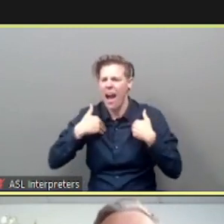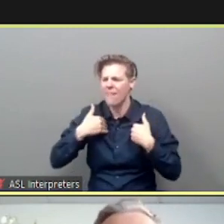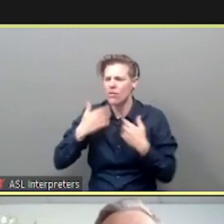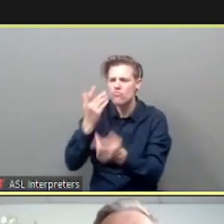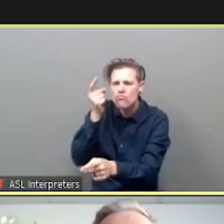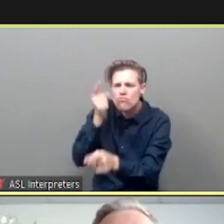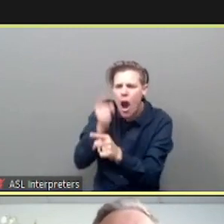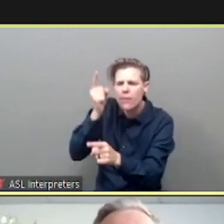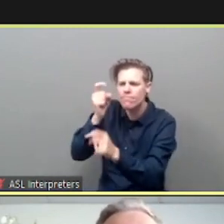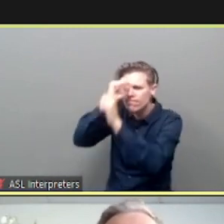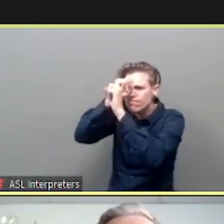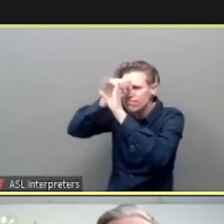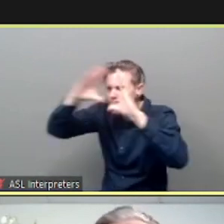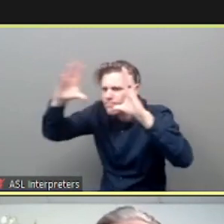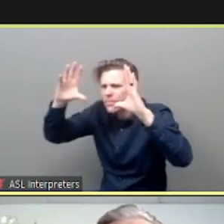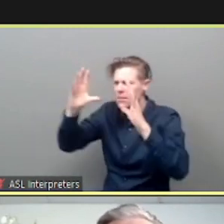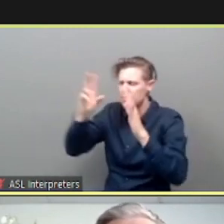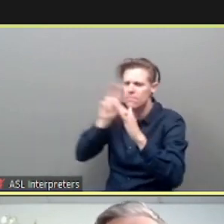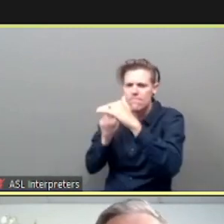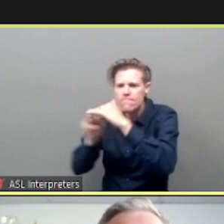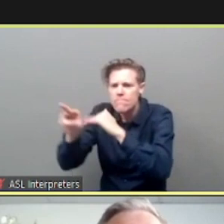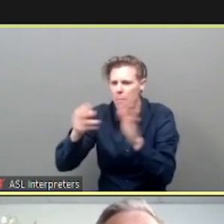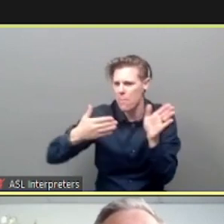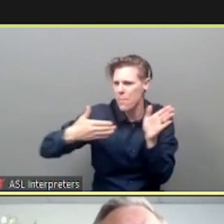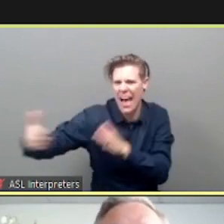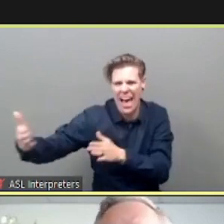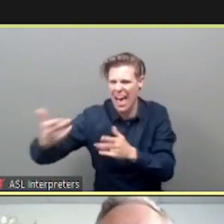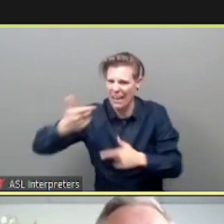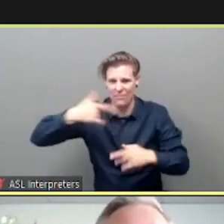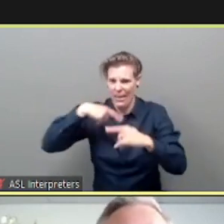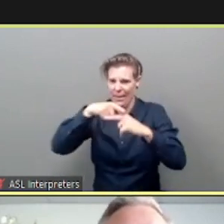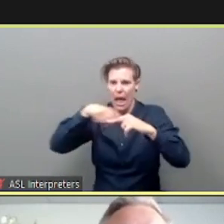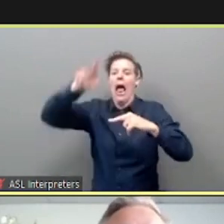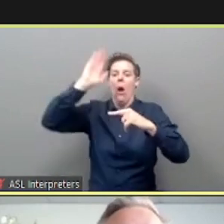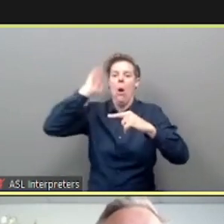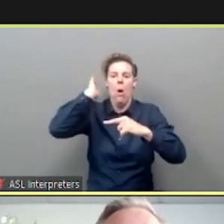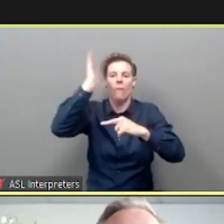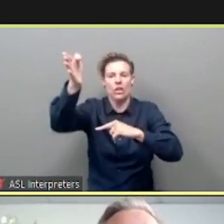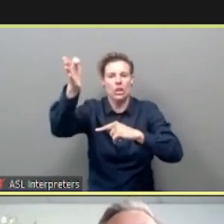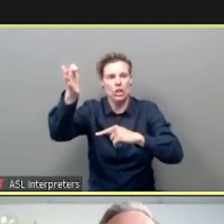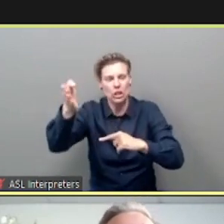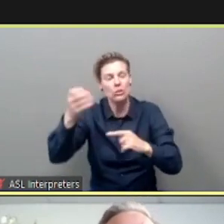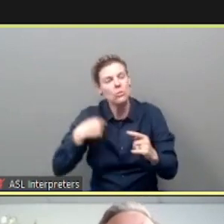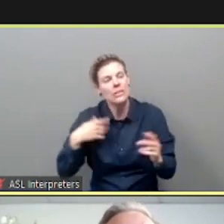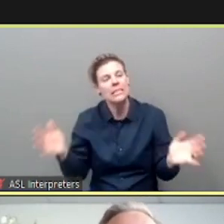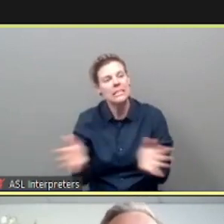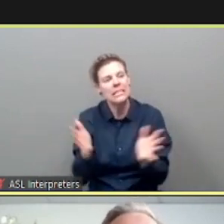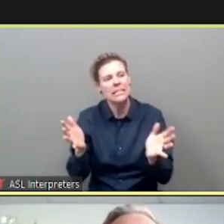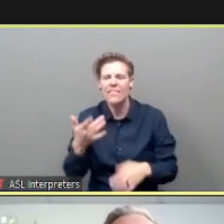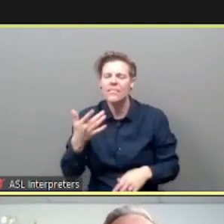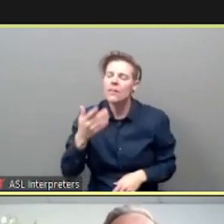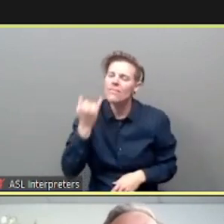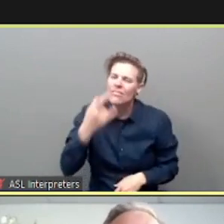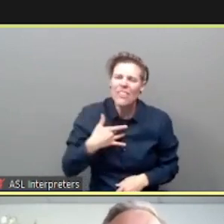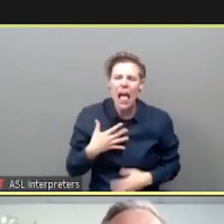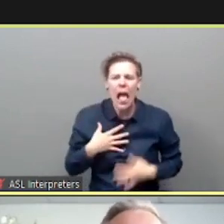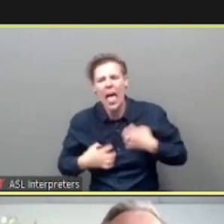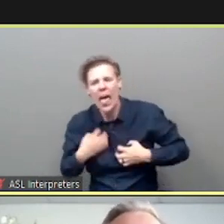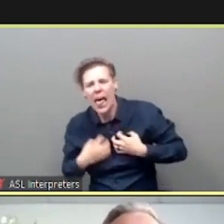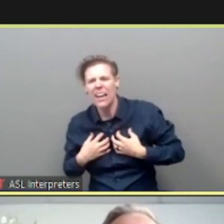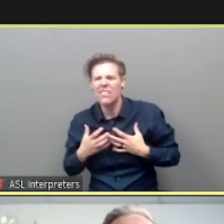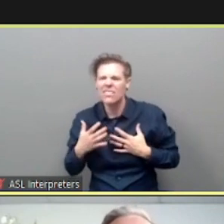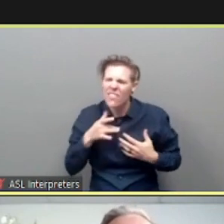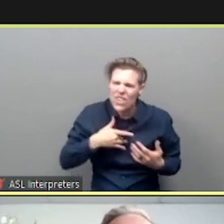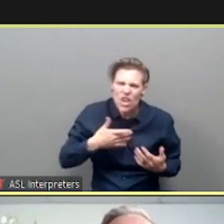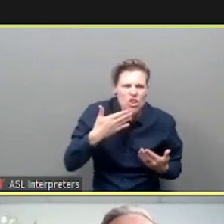occurring here in New Mexico. So that's why we'd like to continue to encourage everyone to get tested. If you have symptoms, you're exposed to